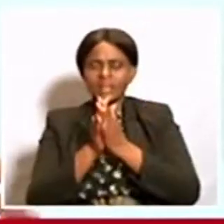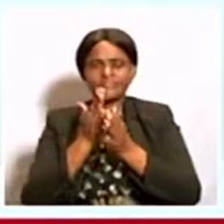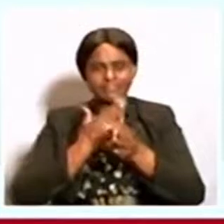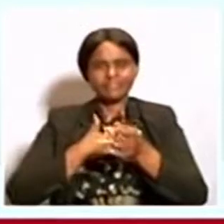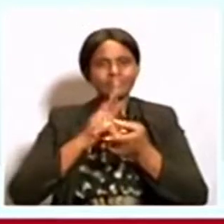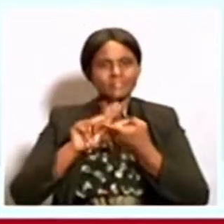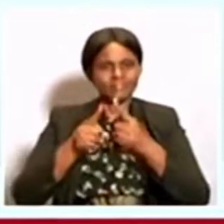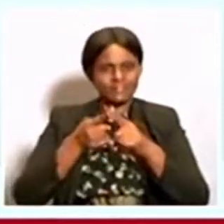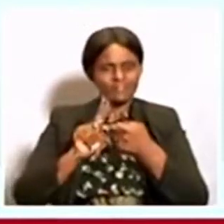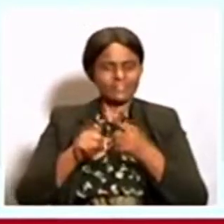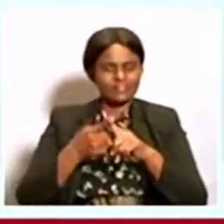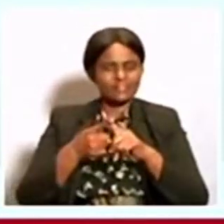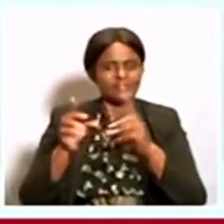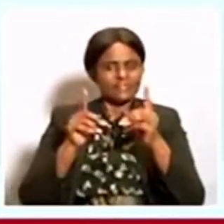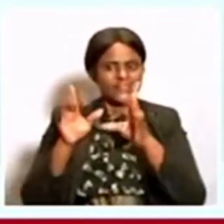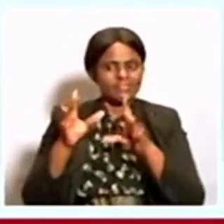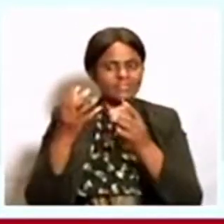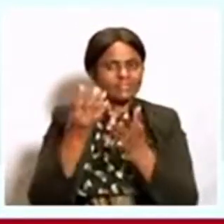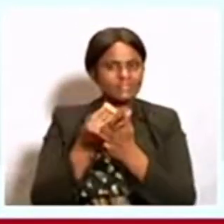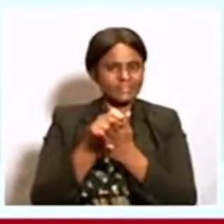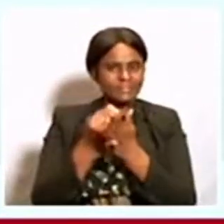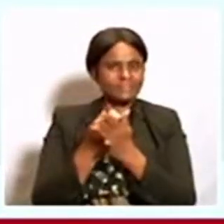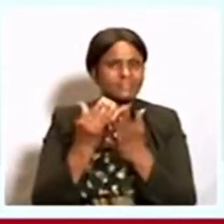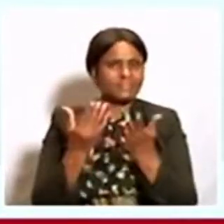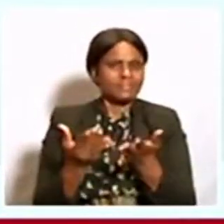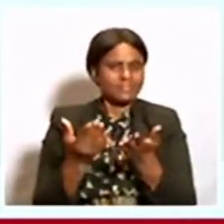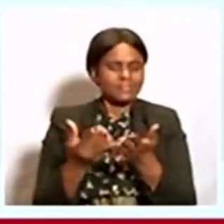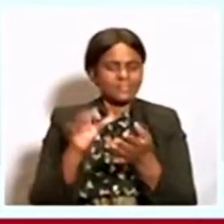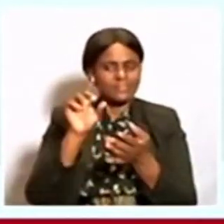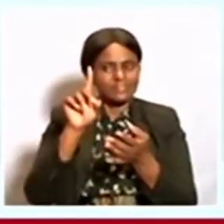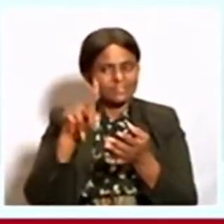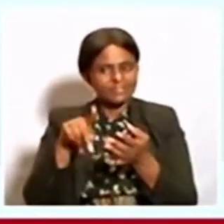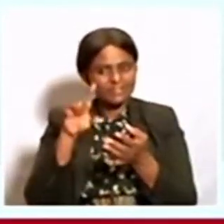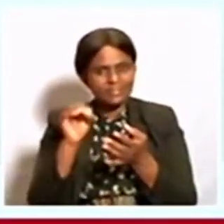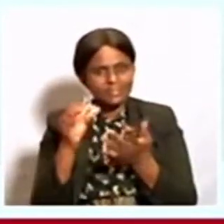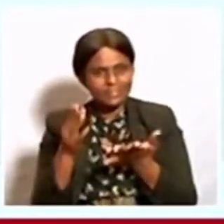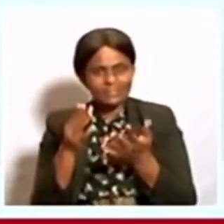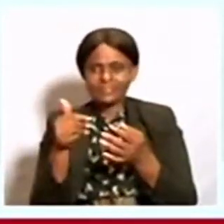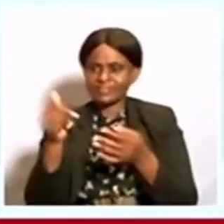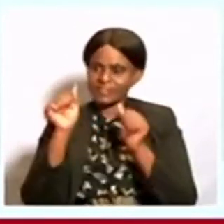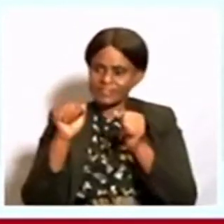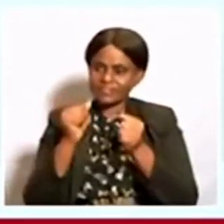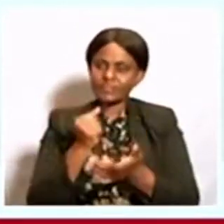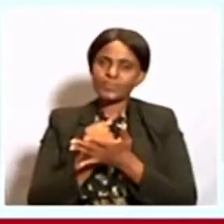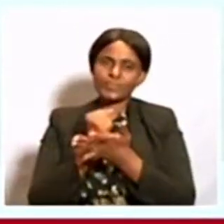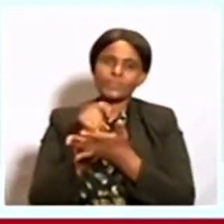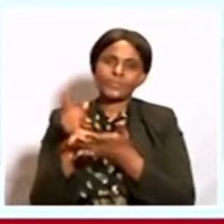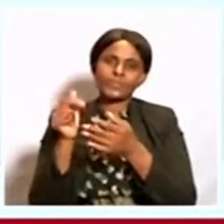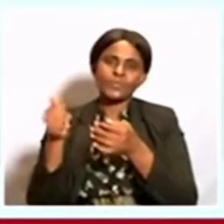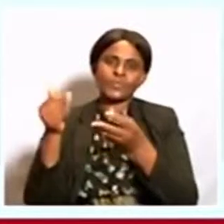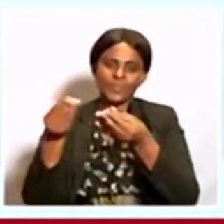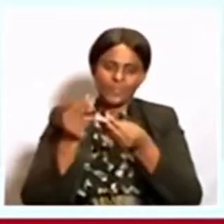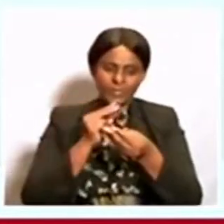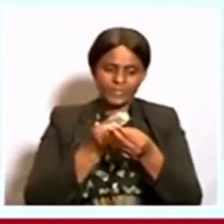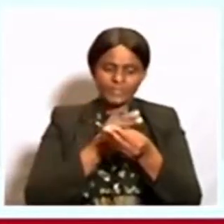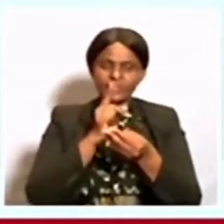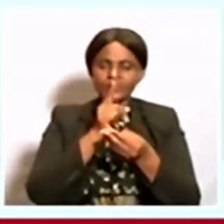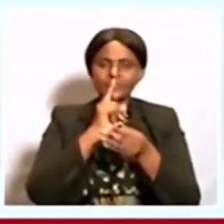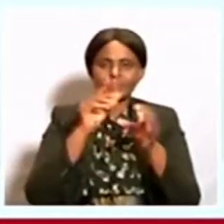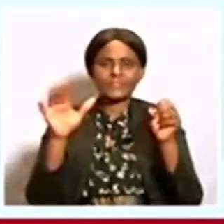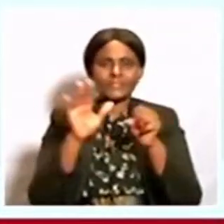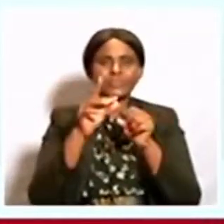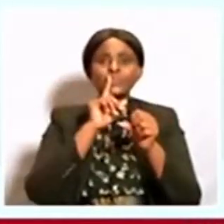my Director of Finance, the DPO. They are able to help you so that you give us the factual